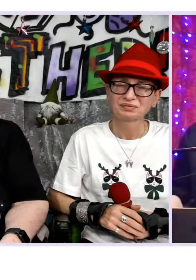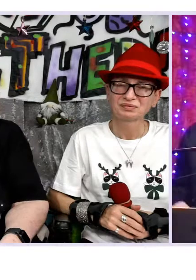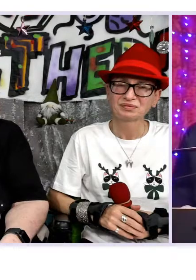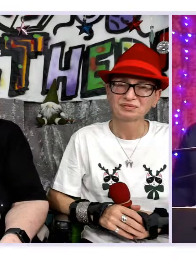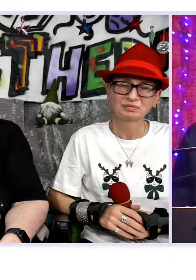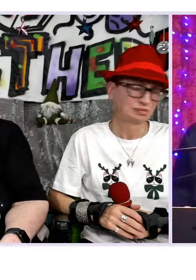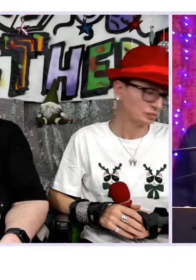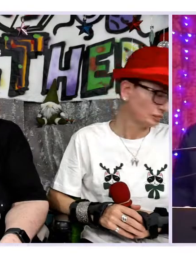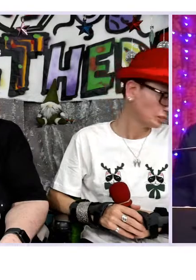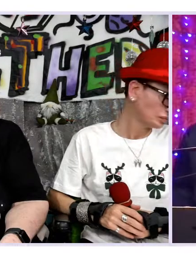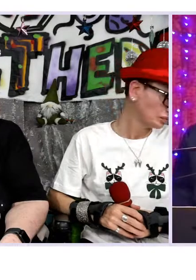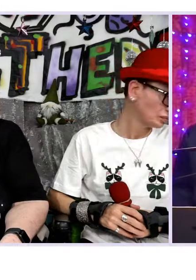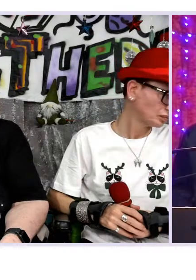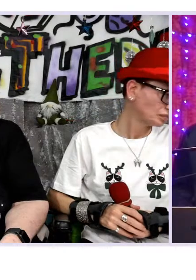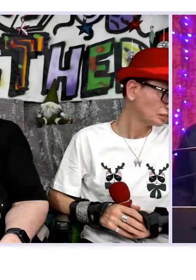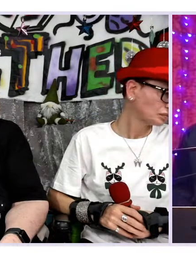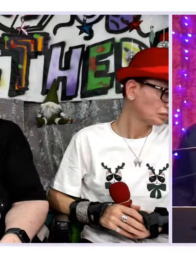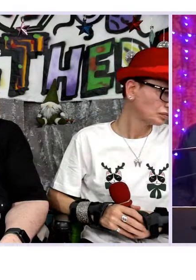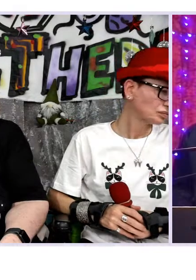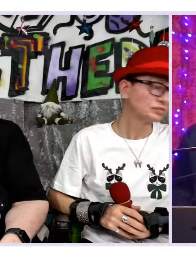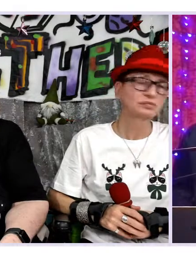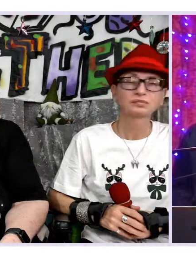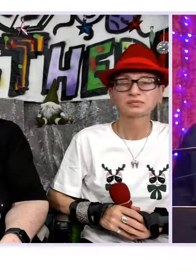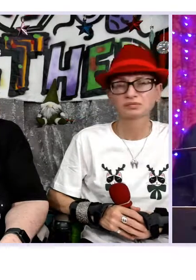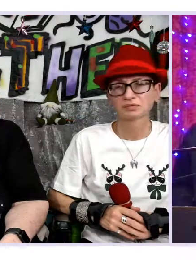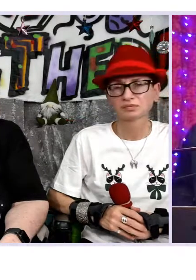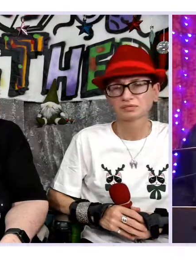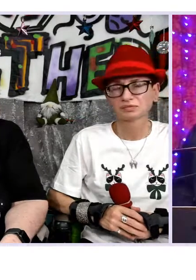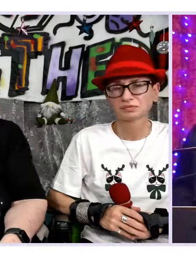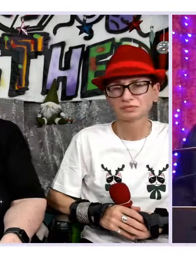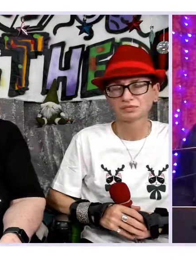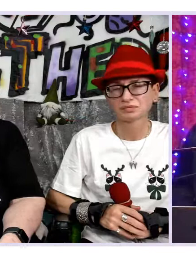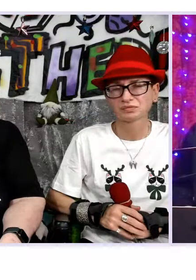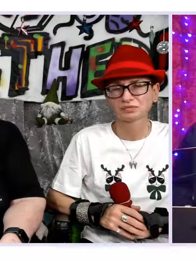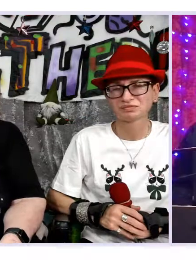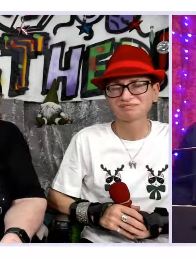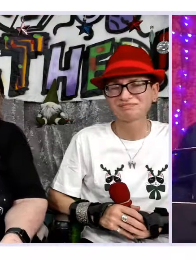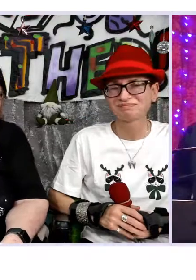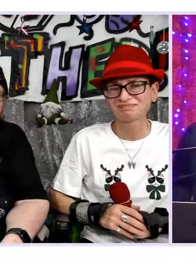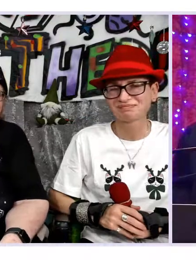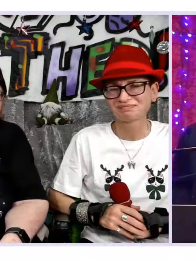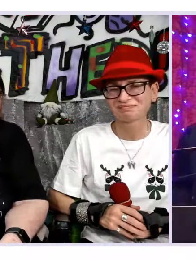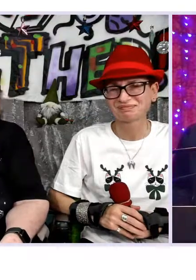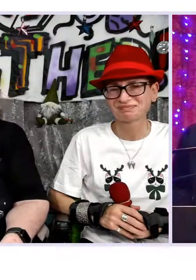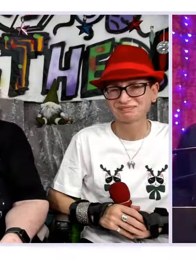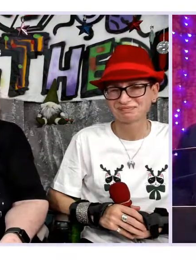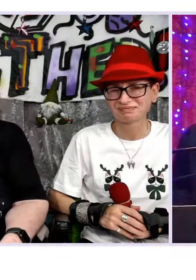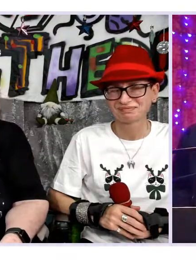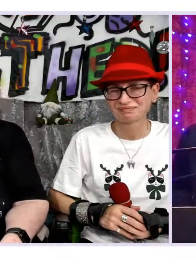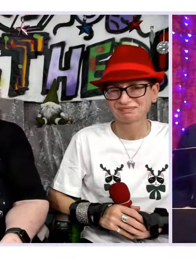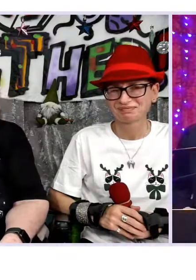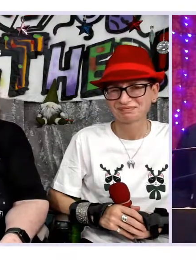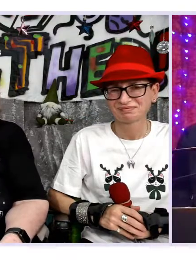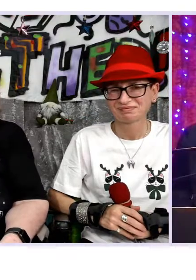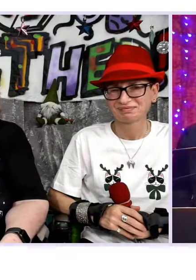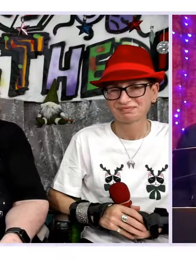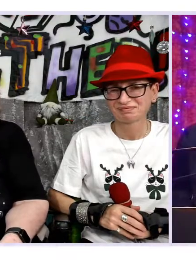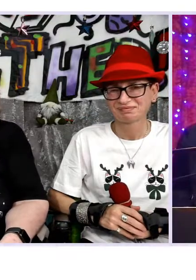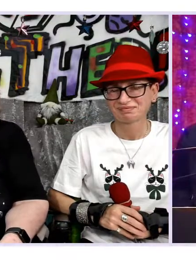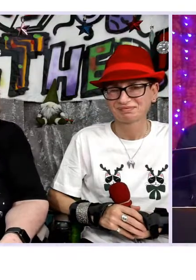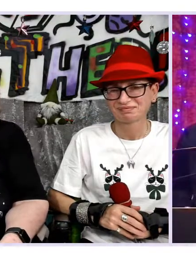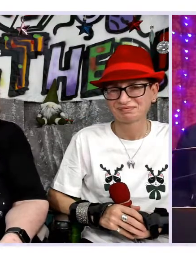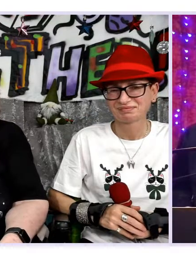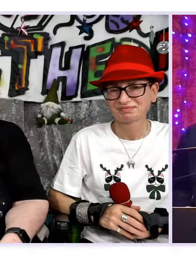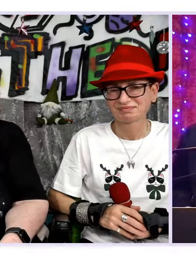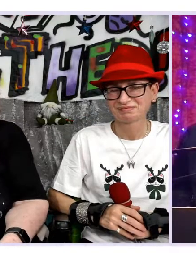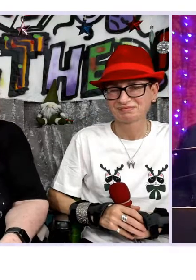think they're going to struggle that if it isn't the best game ever made, that a lot of people are going to kind of unfairly criticize it